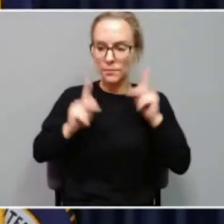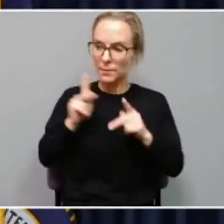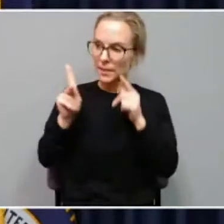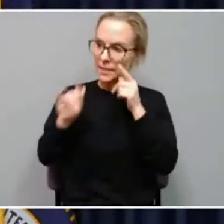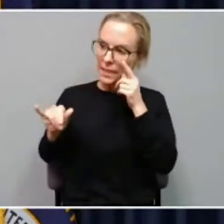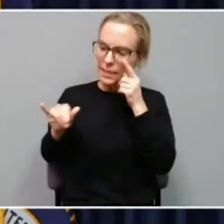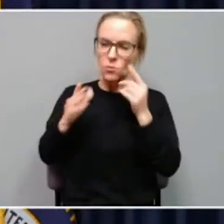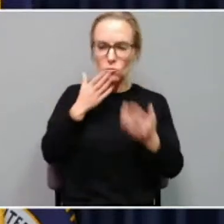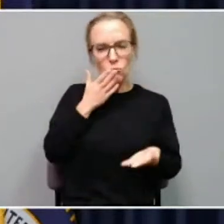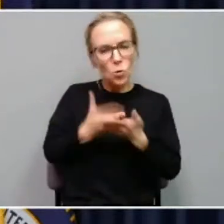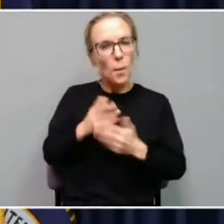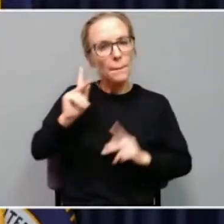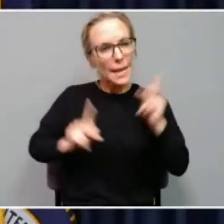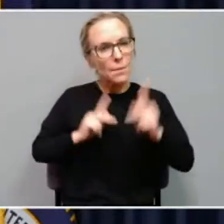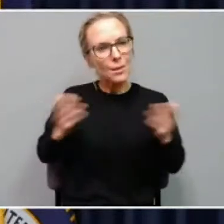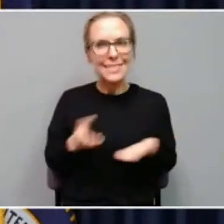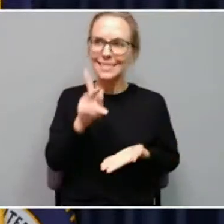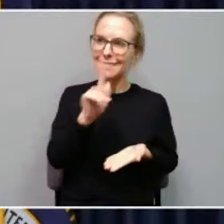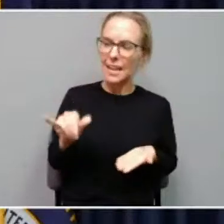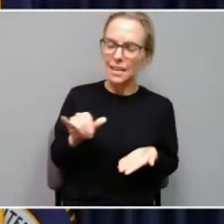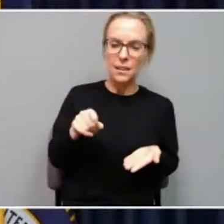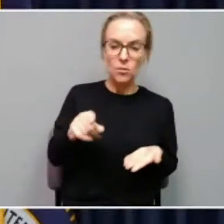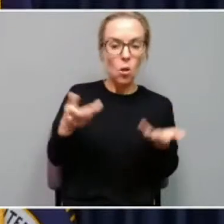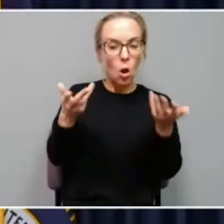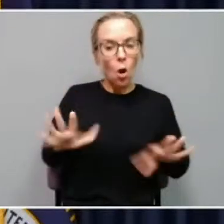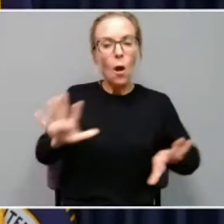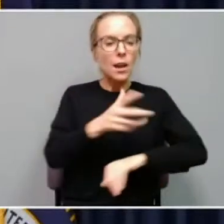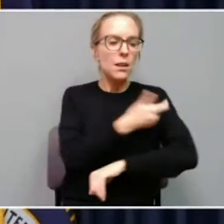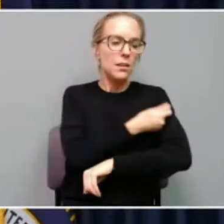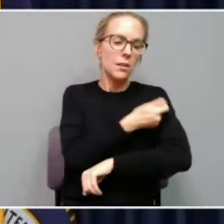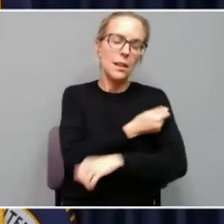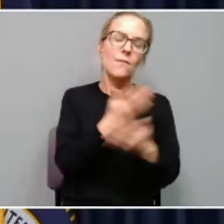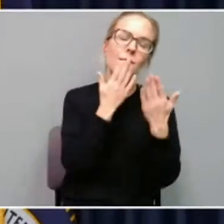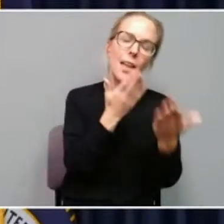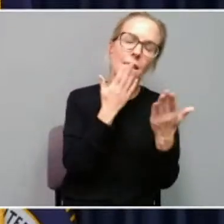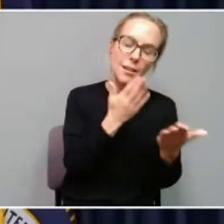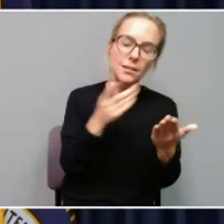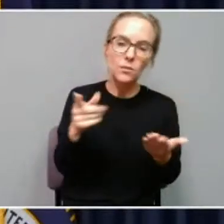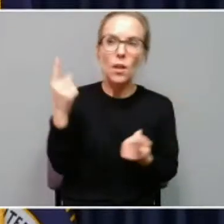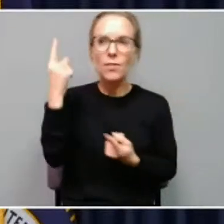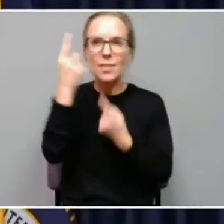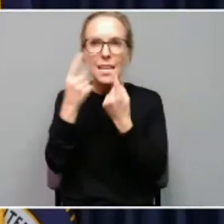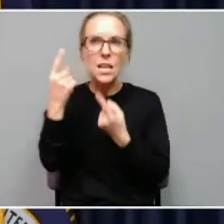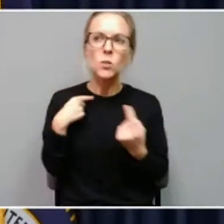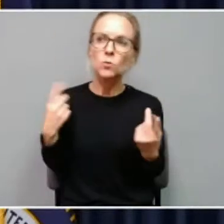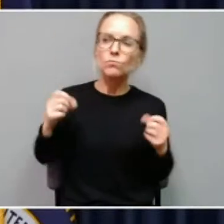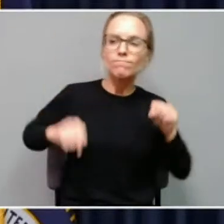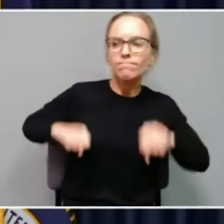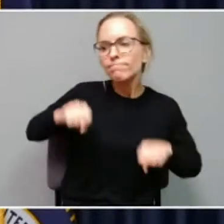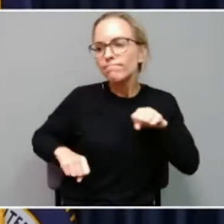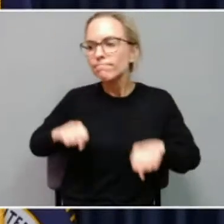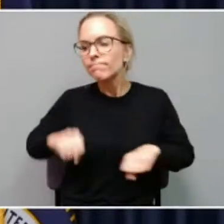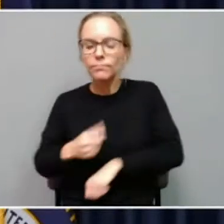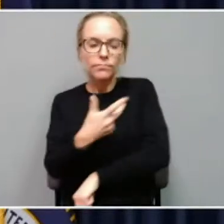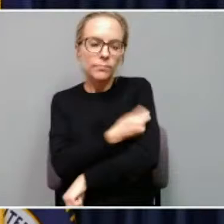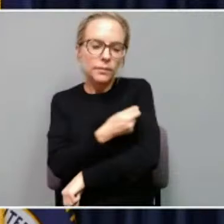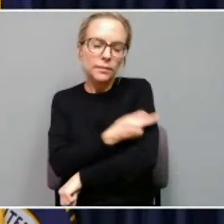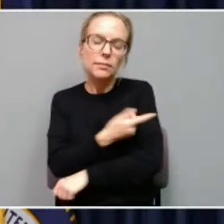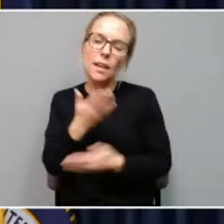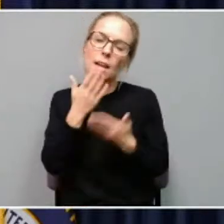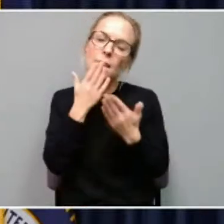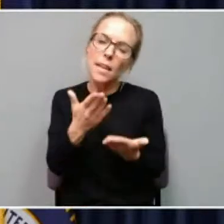people. If you have gotten the vaccine, thank you. If you are thinking about getting the vaccine, thank you for